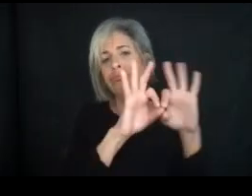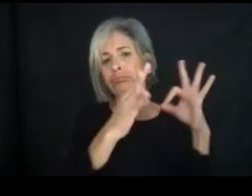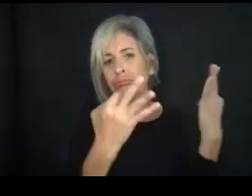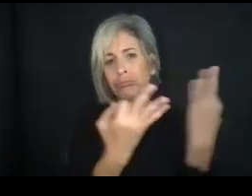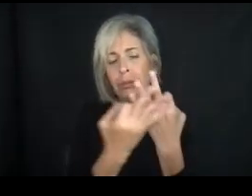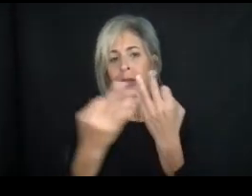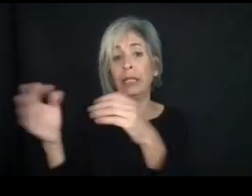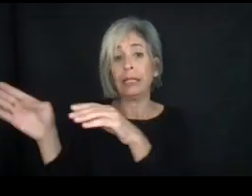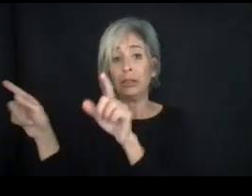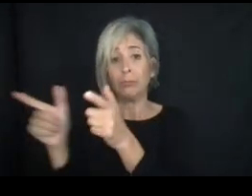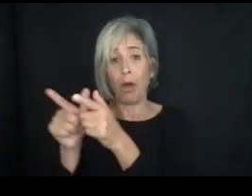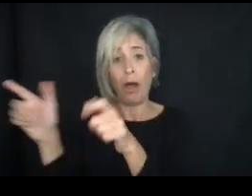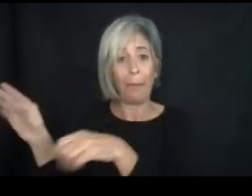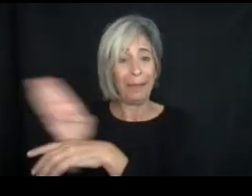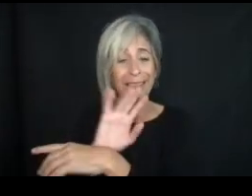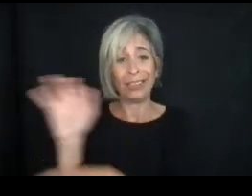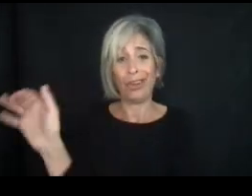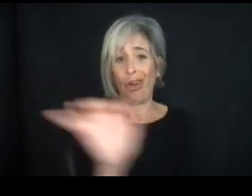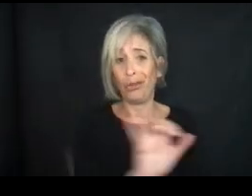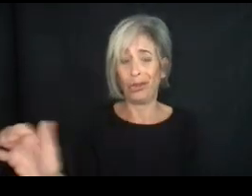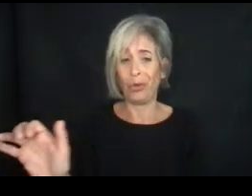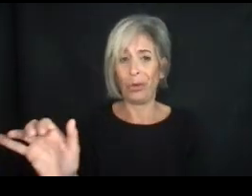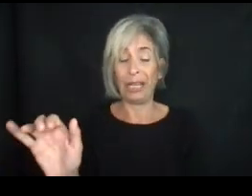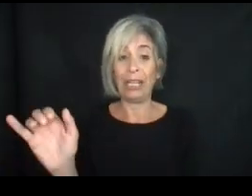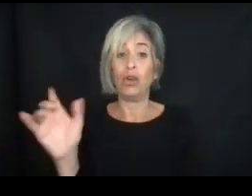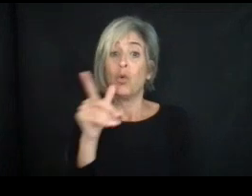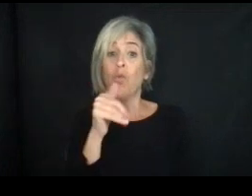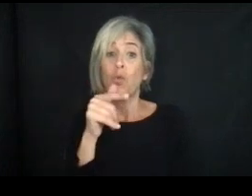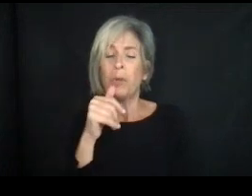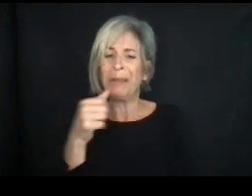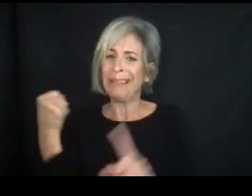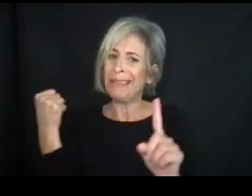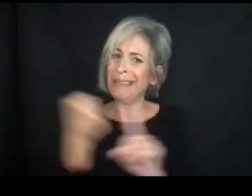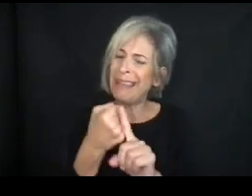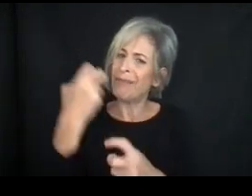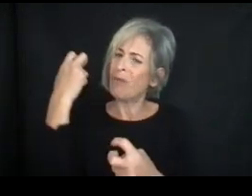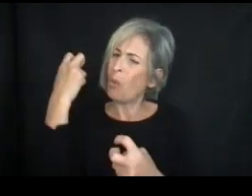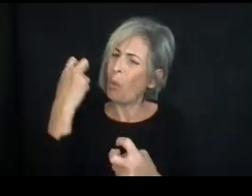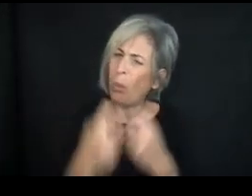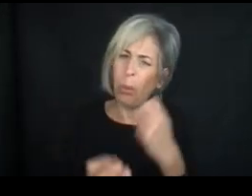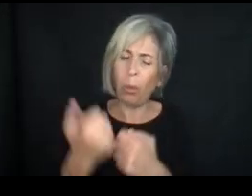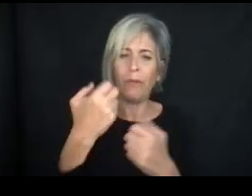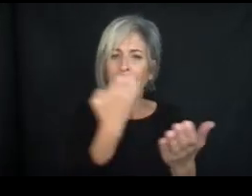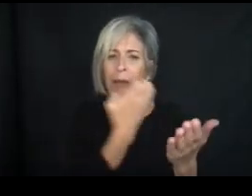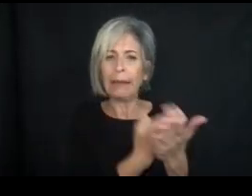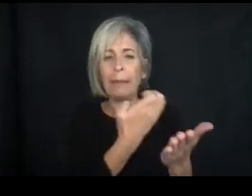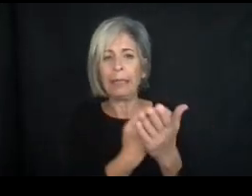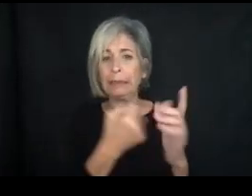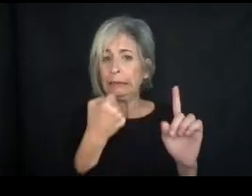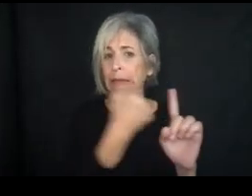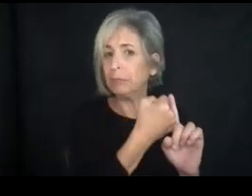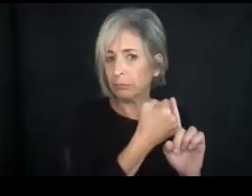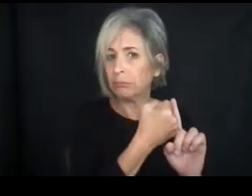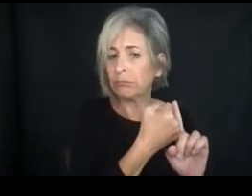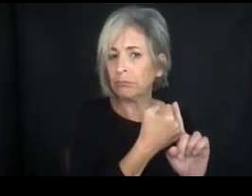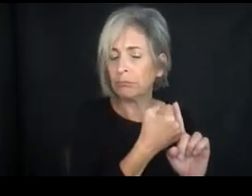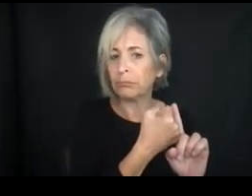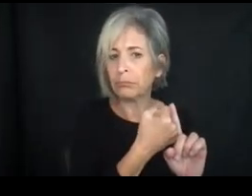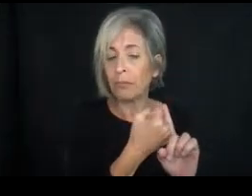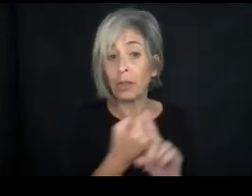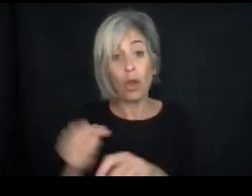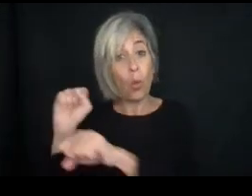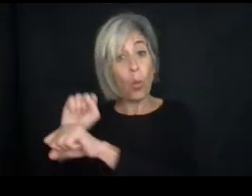small businesses and those that have been hardest hit by the economic impacts.